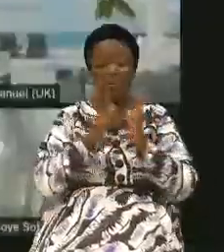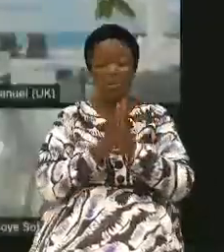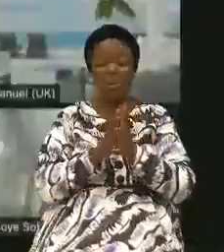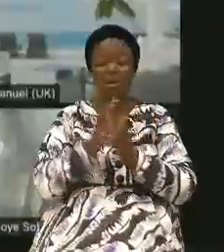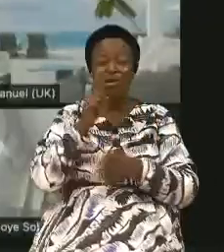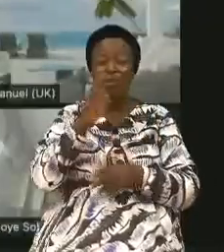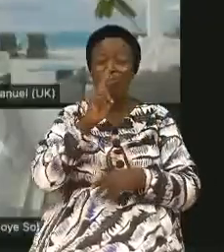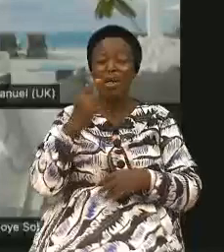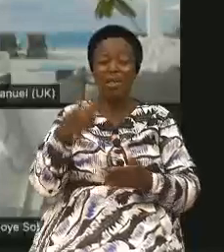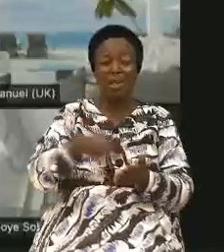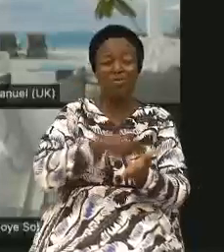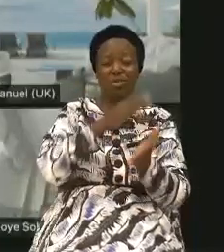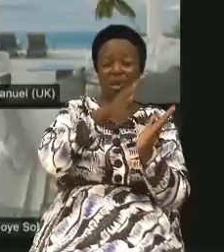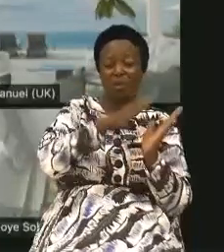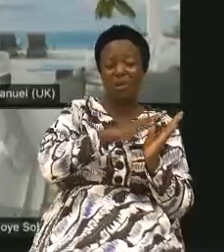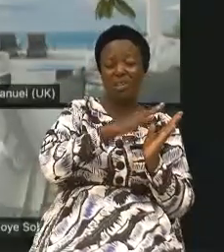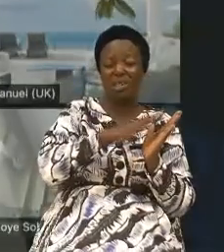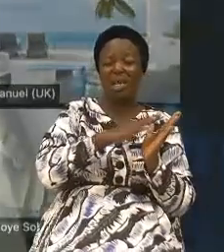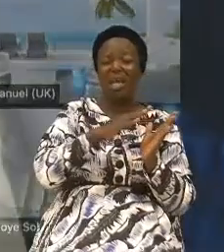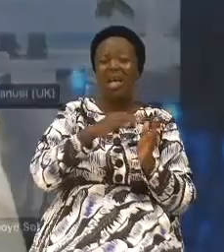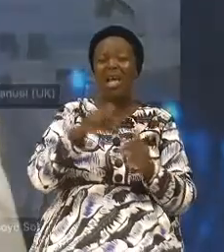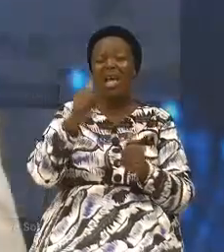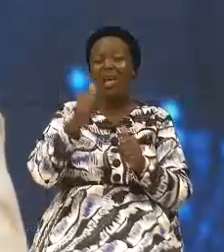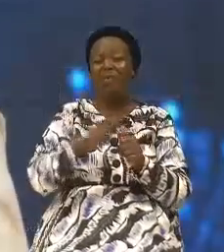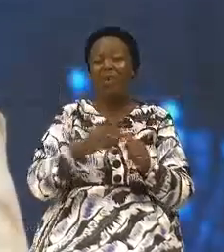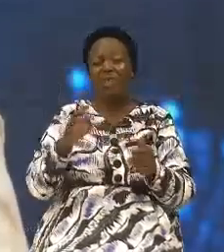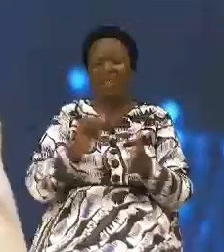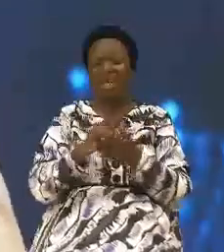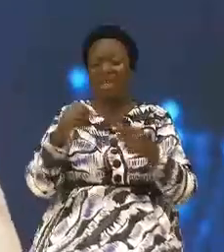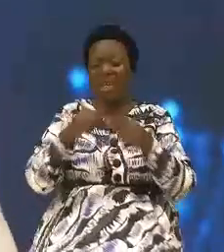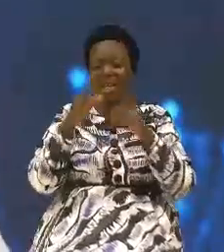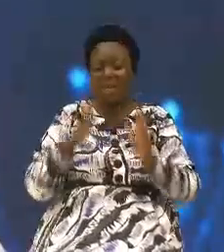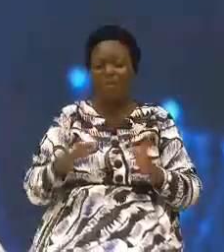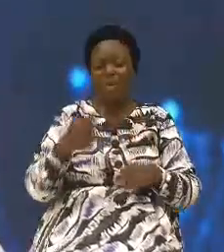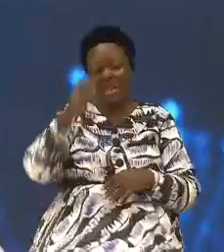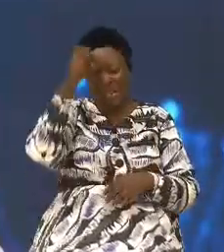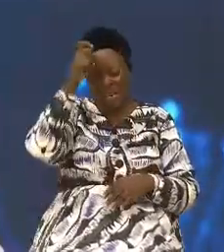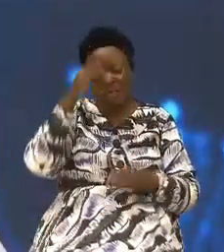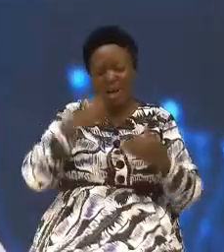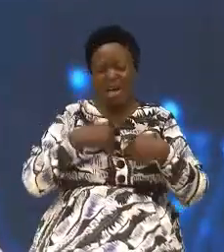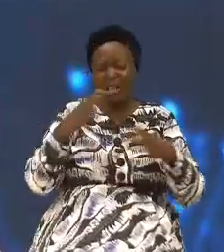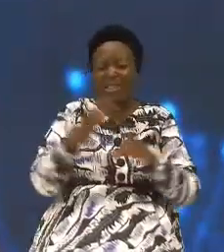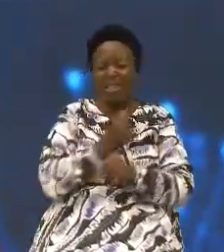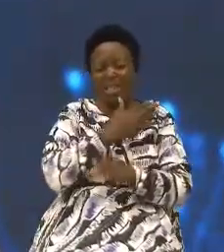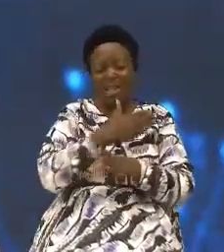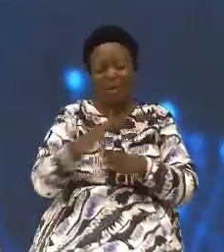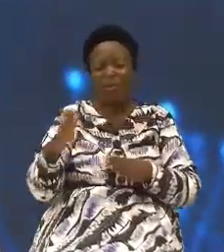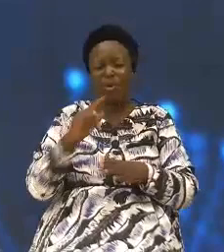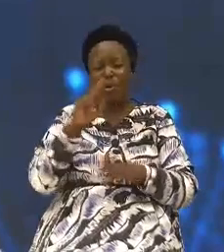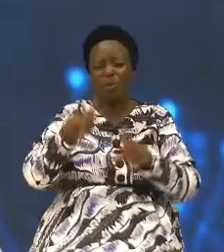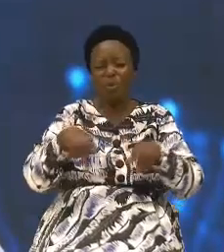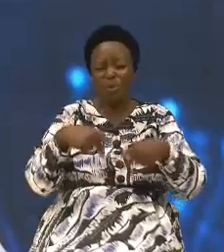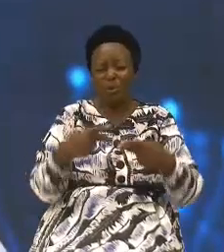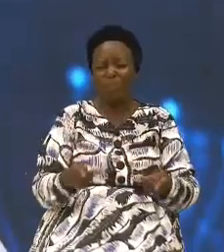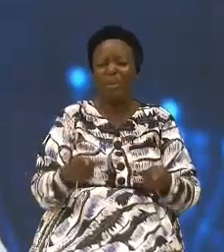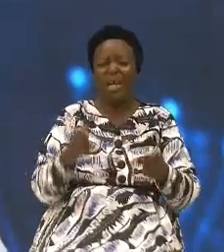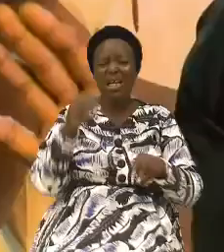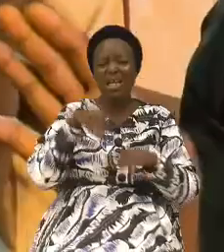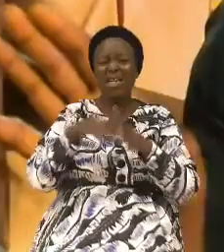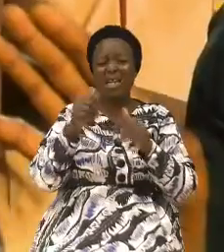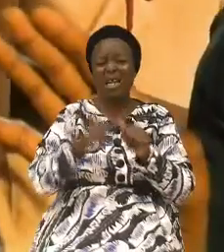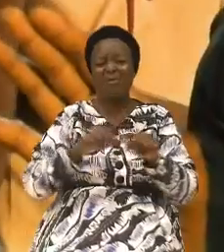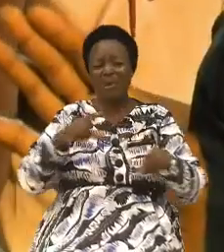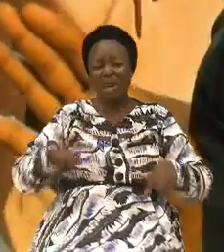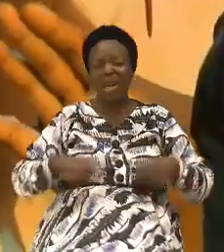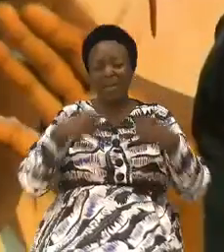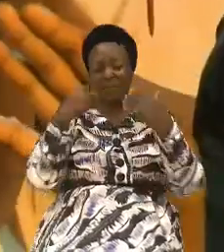shepherd. Everything the enemy, the devil, has taken away, your supply in every life